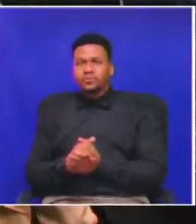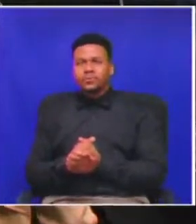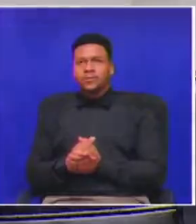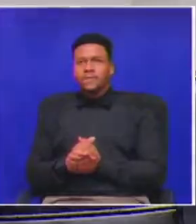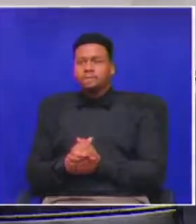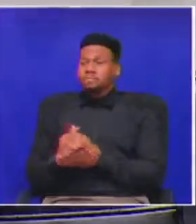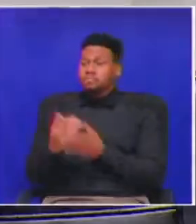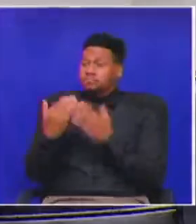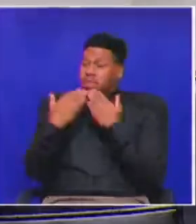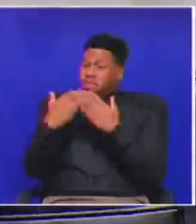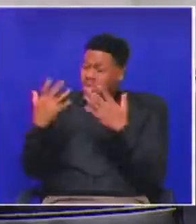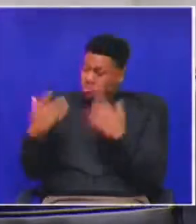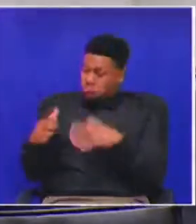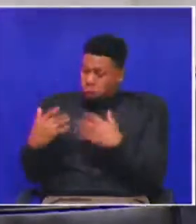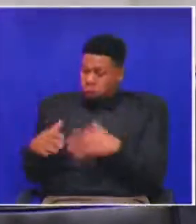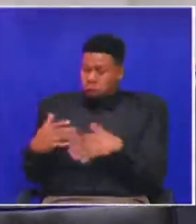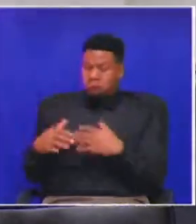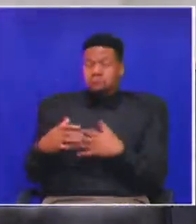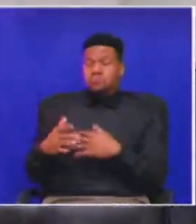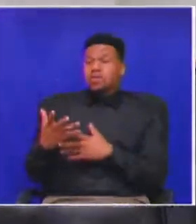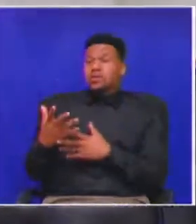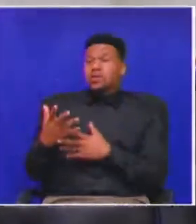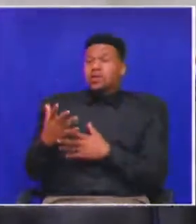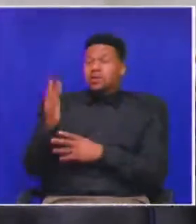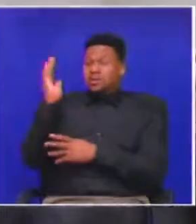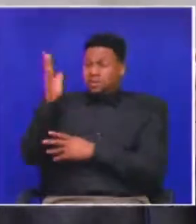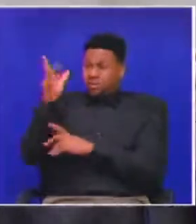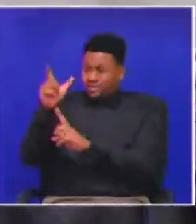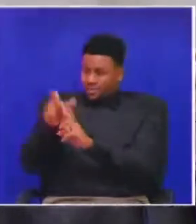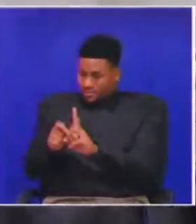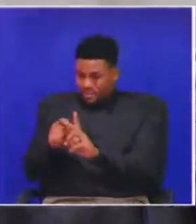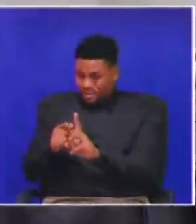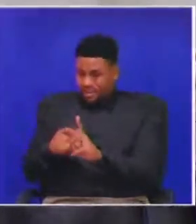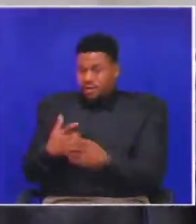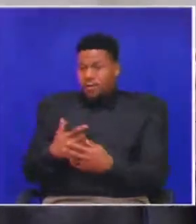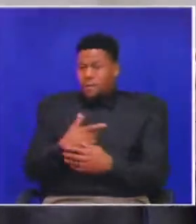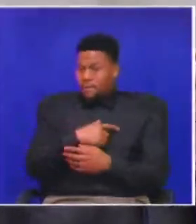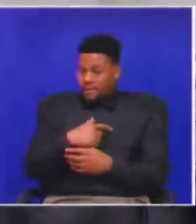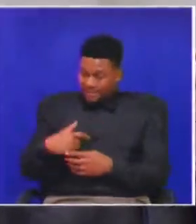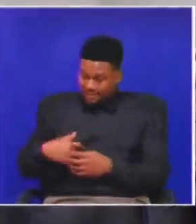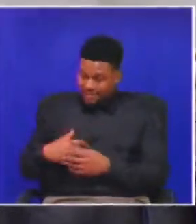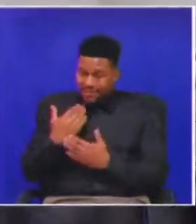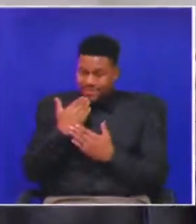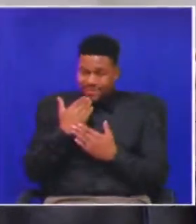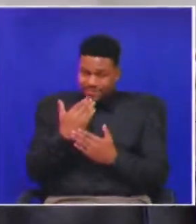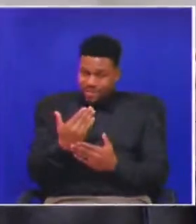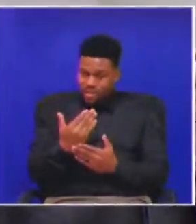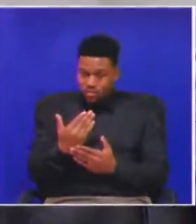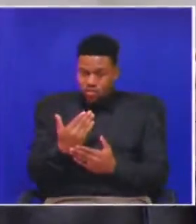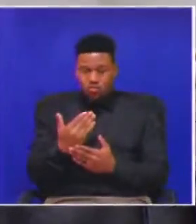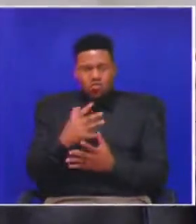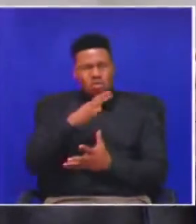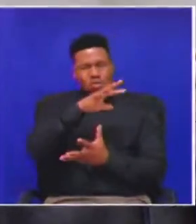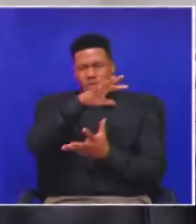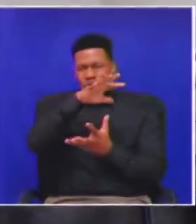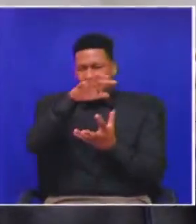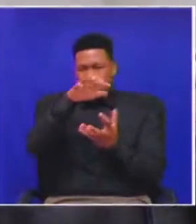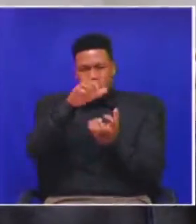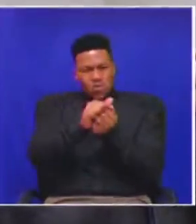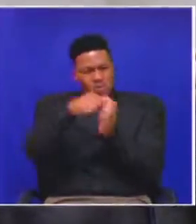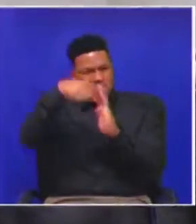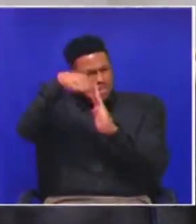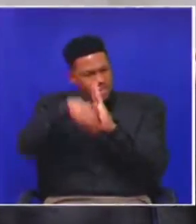Thank you very much, Honorable Speaker. Honorable President, thank you for your comprehensive response to this